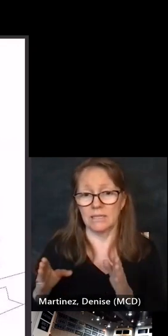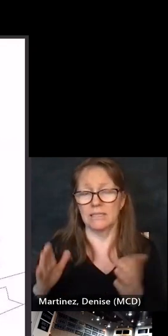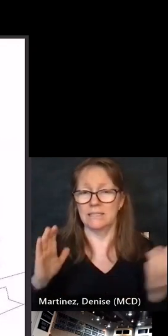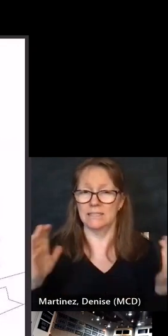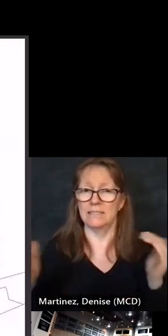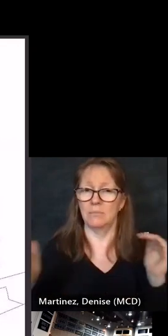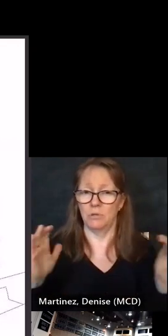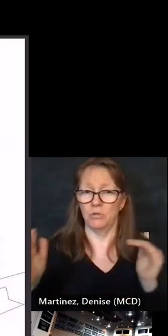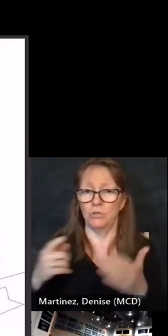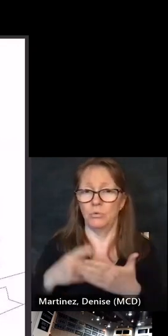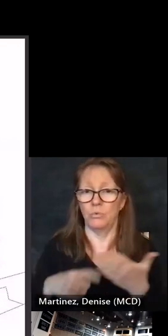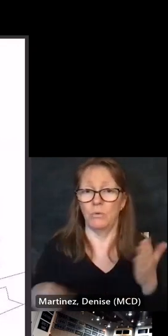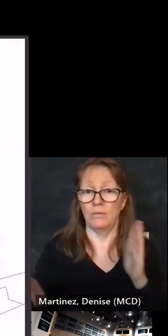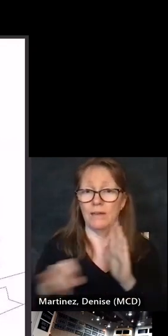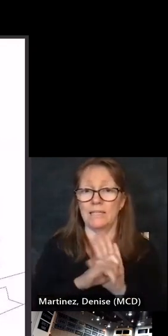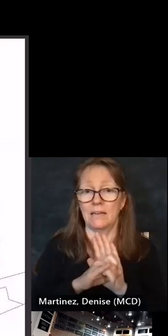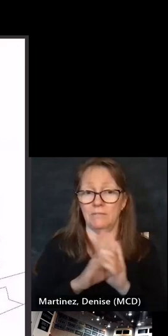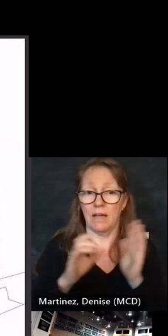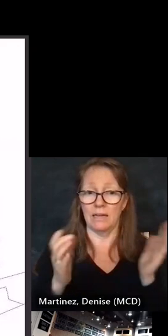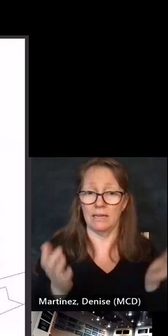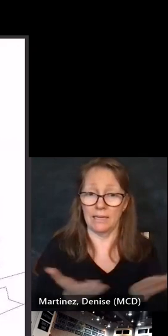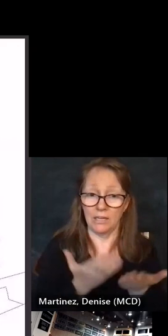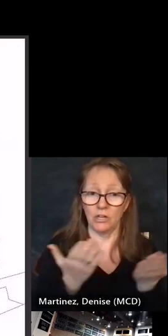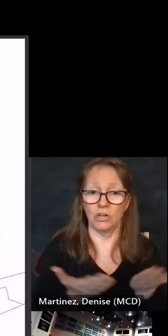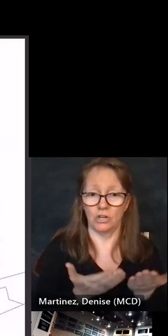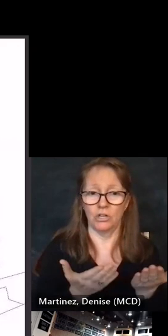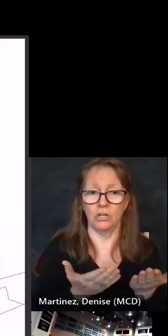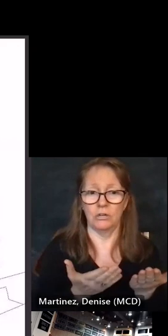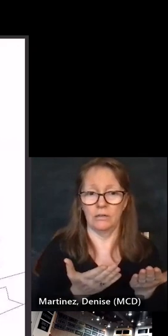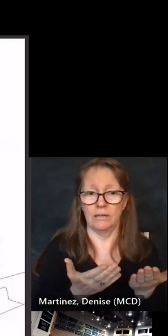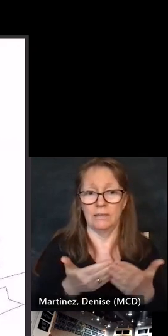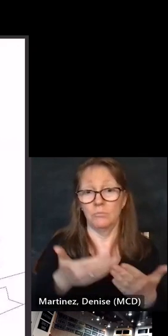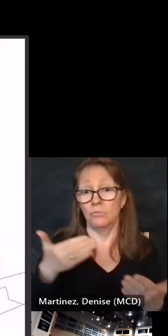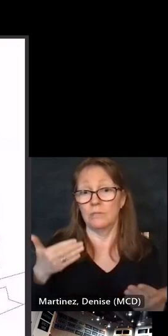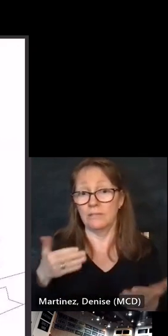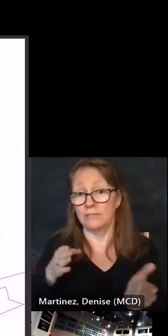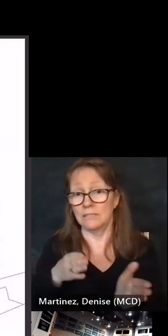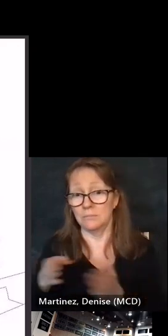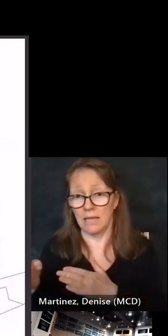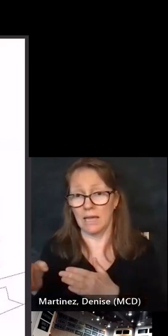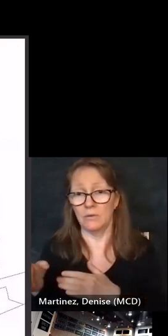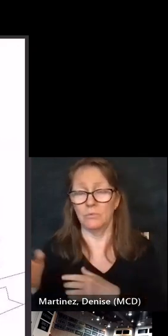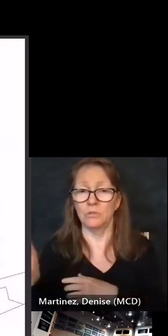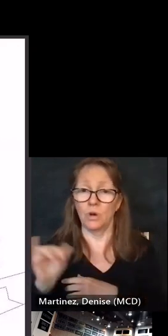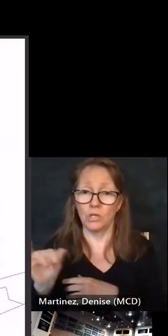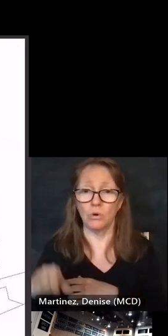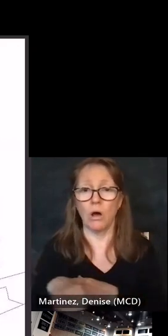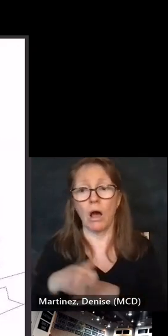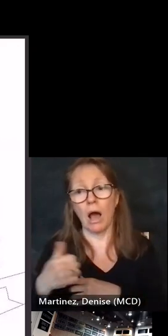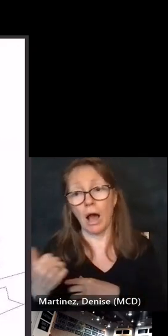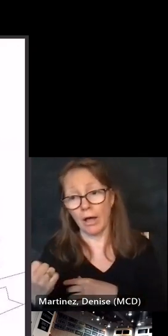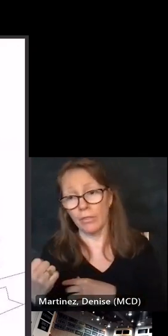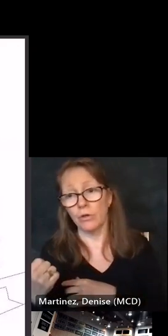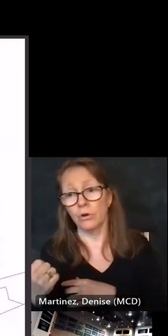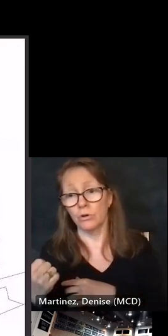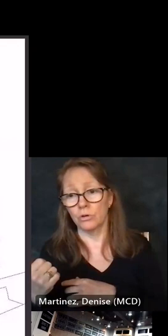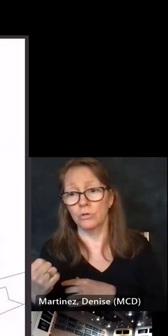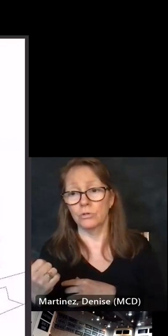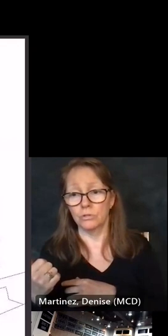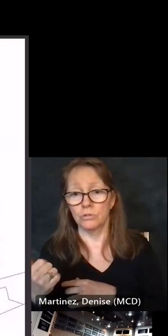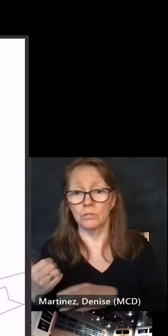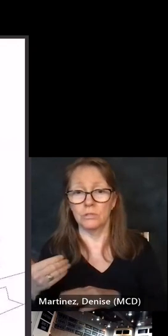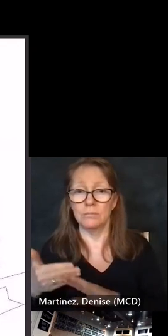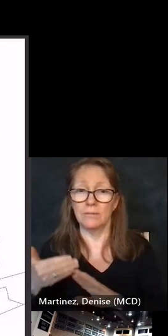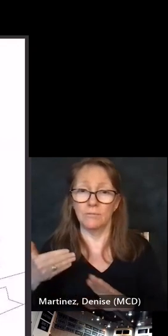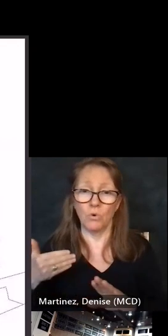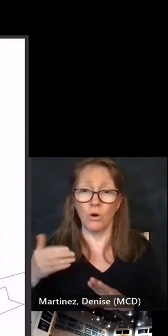what we've identified here in that previous plan. There was also like other, it was before the Casey